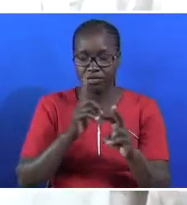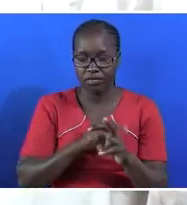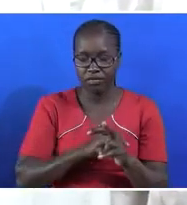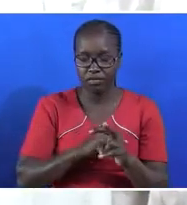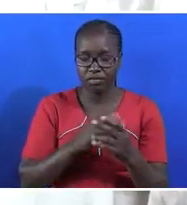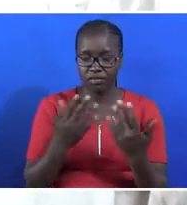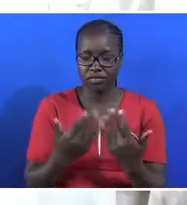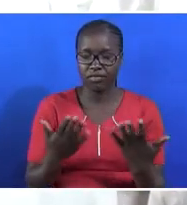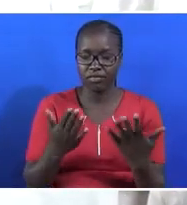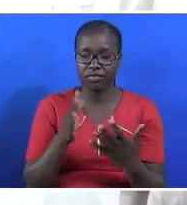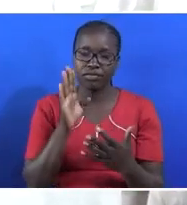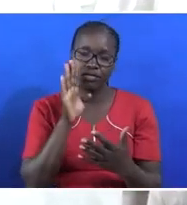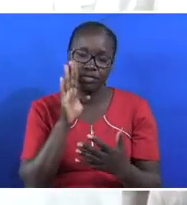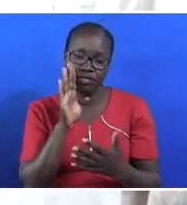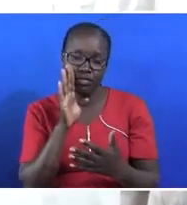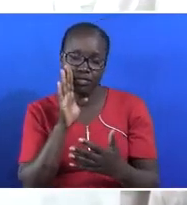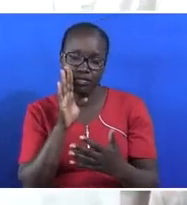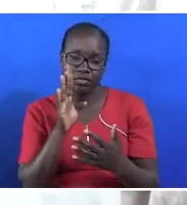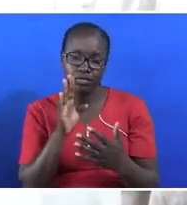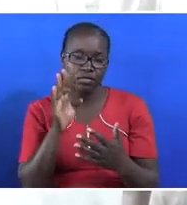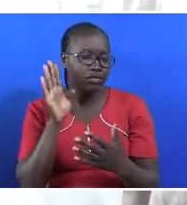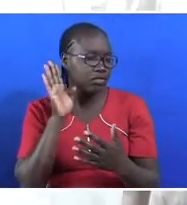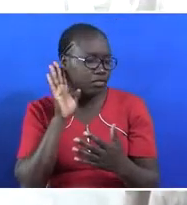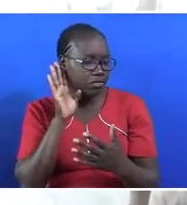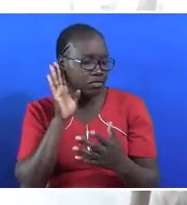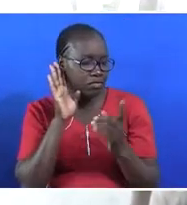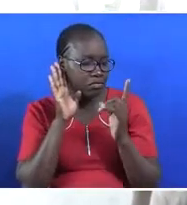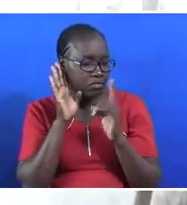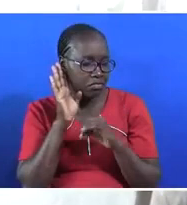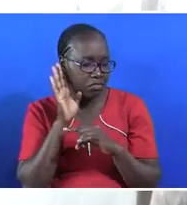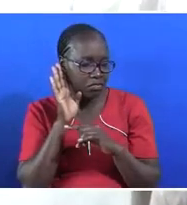The things he's whispered, I have heard.